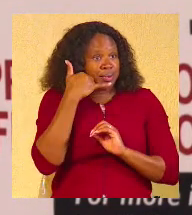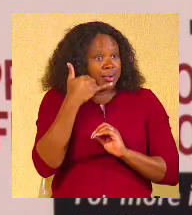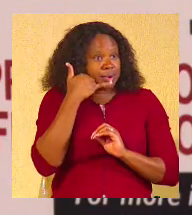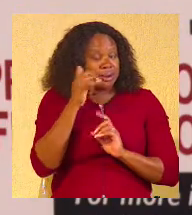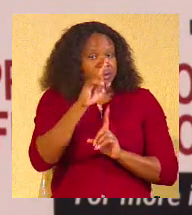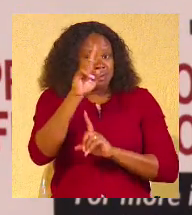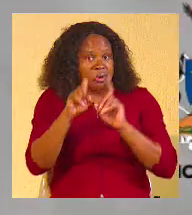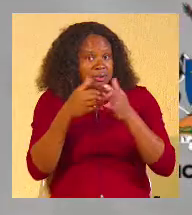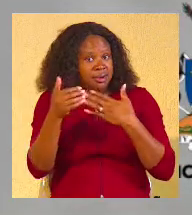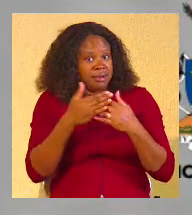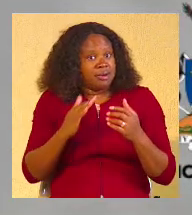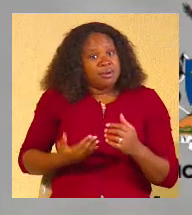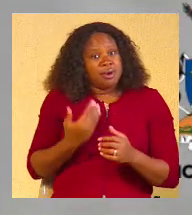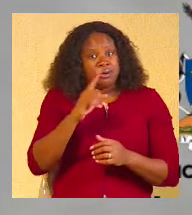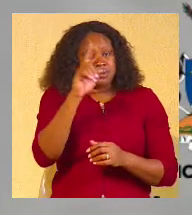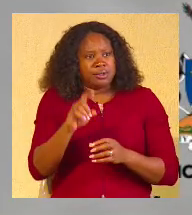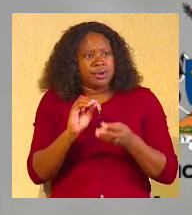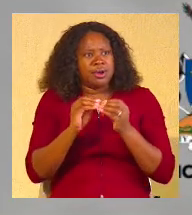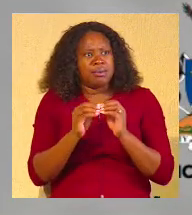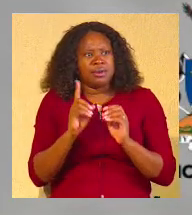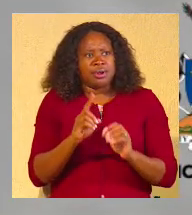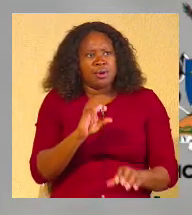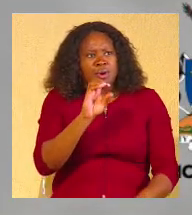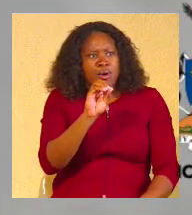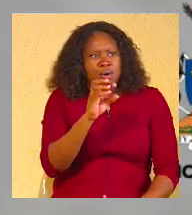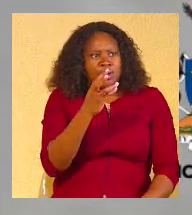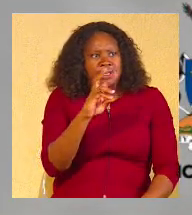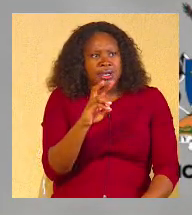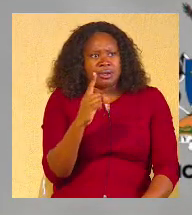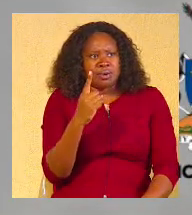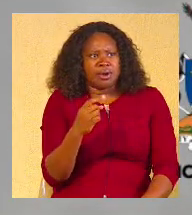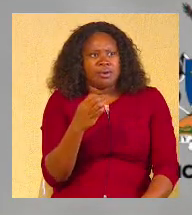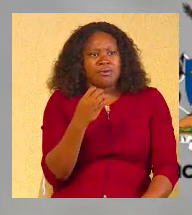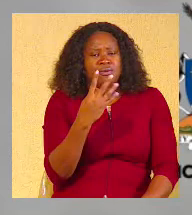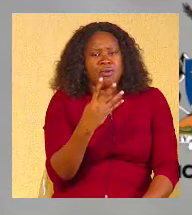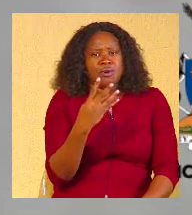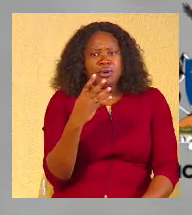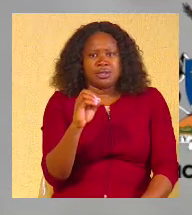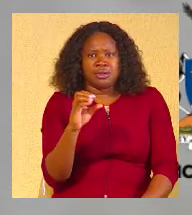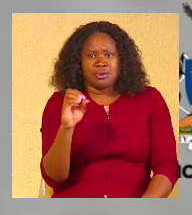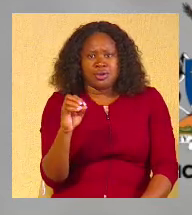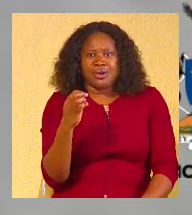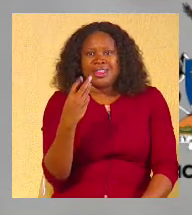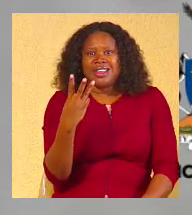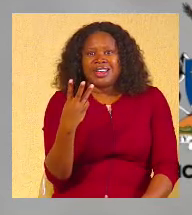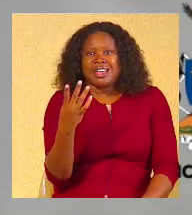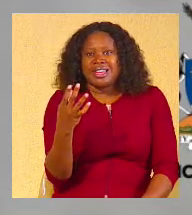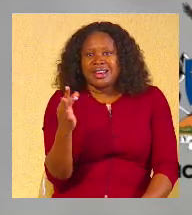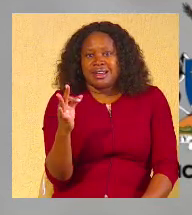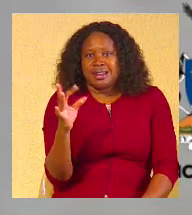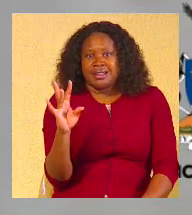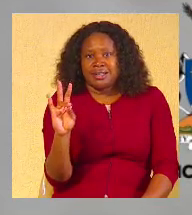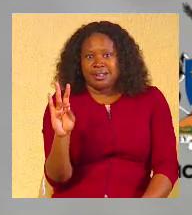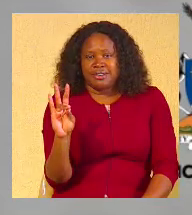questions you'd like to ask our panelists. The number is 061 400 397. I repeat,